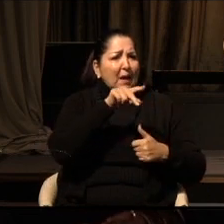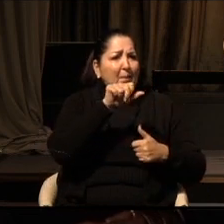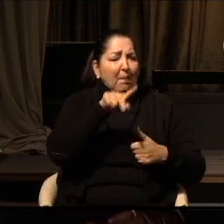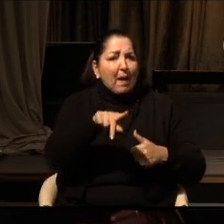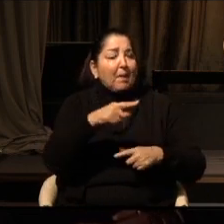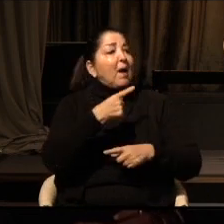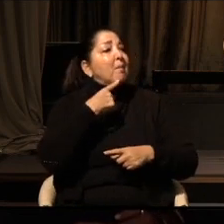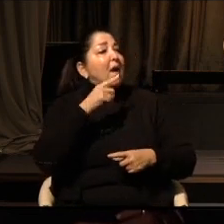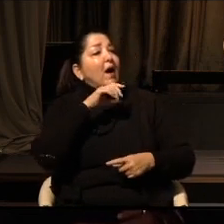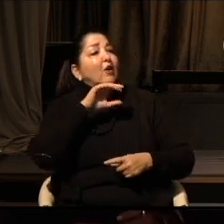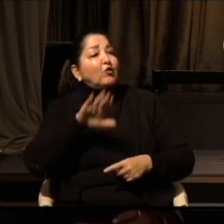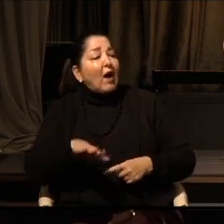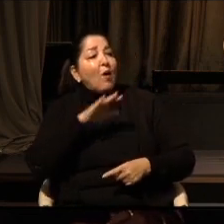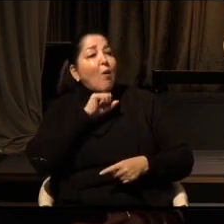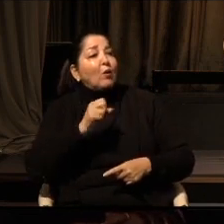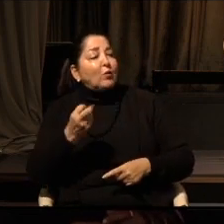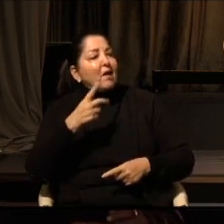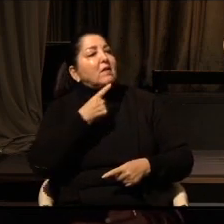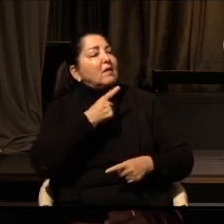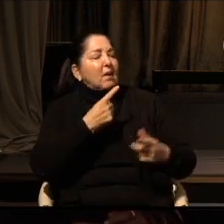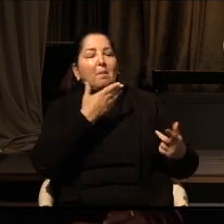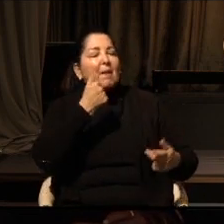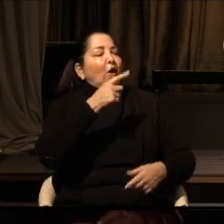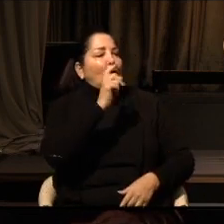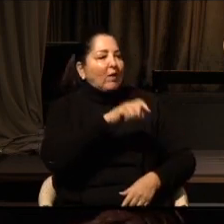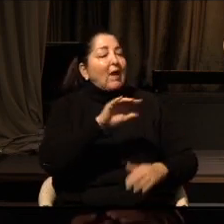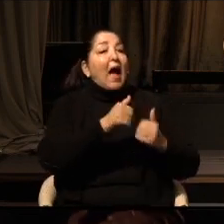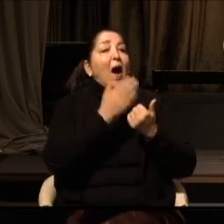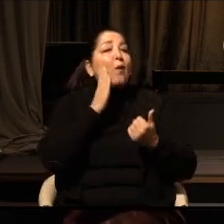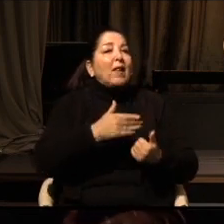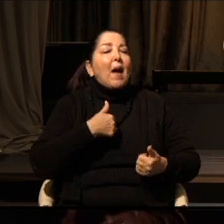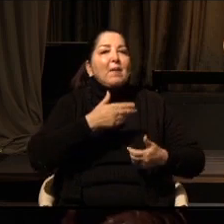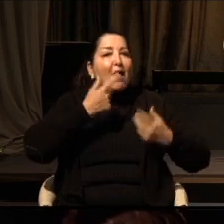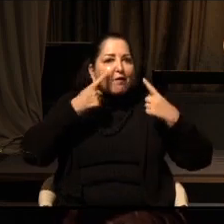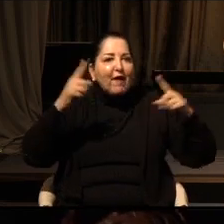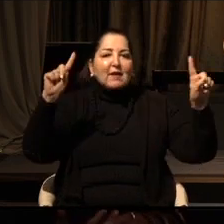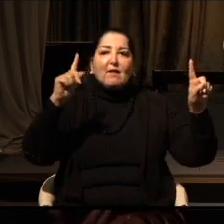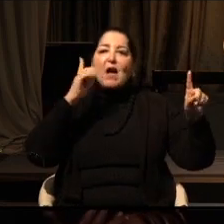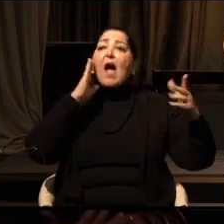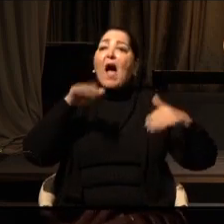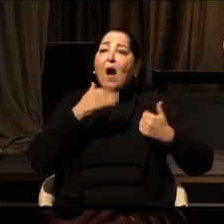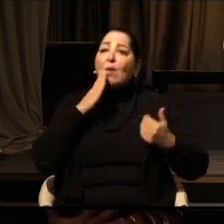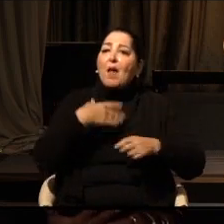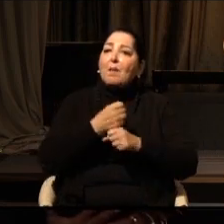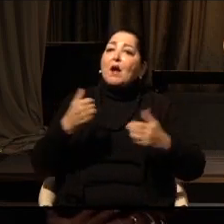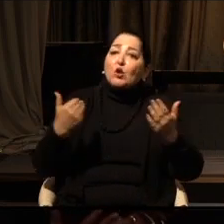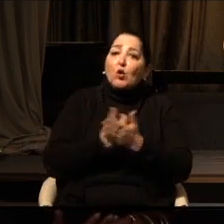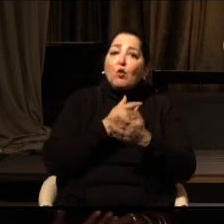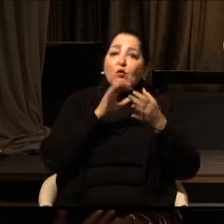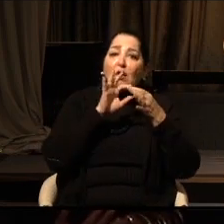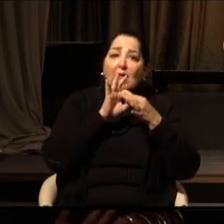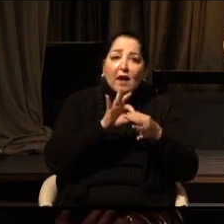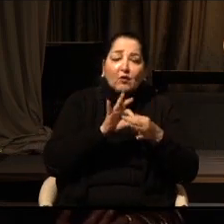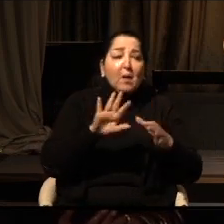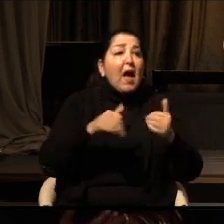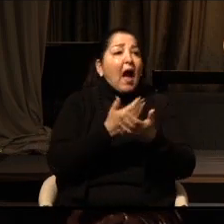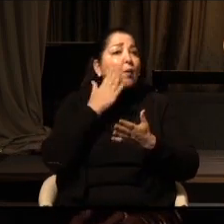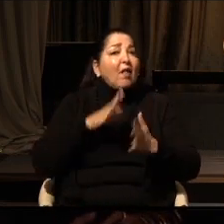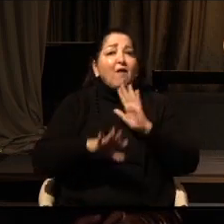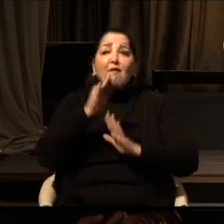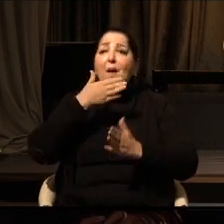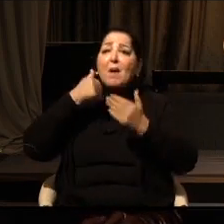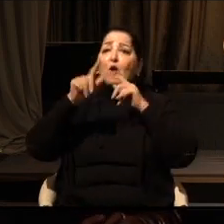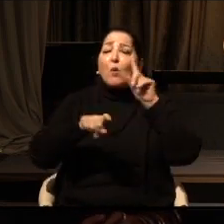how am I going to be effective at APAP? How am I going to make new relationships? How am I going to find better questions? How am I going to genuinely connect with